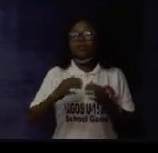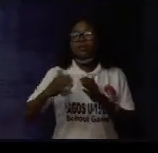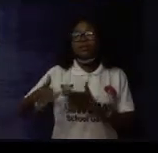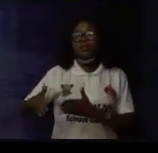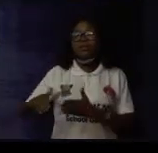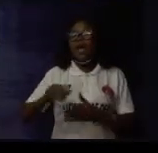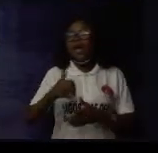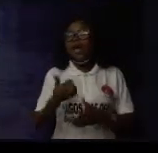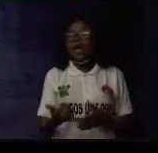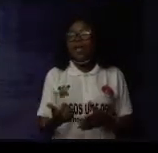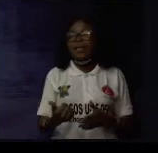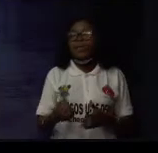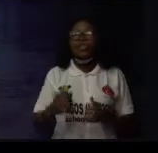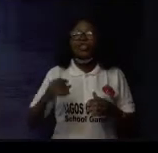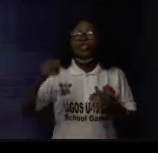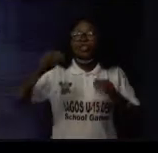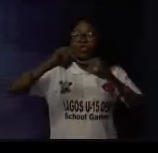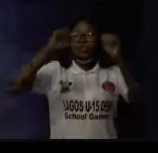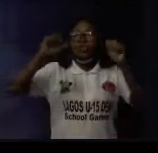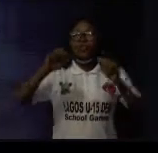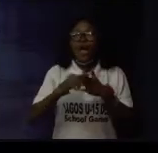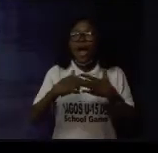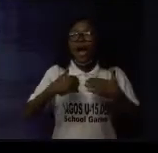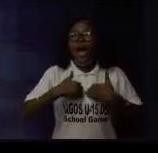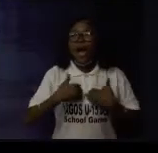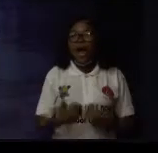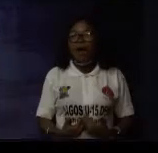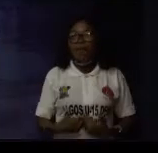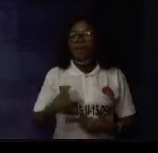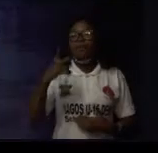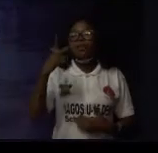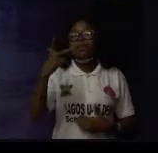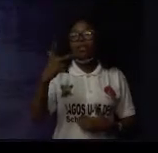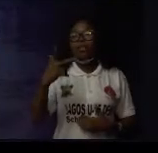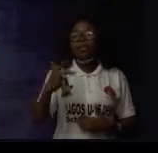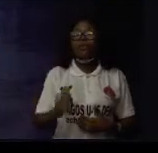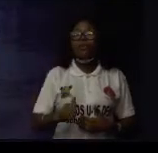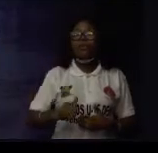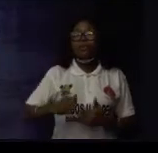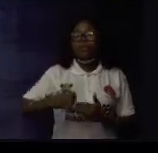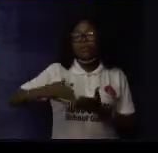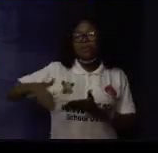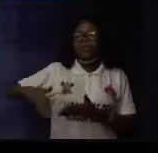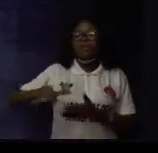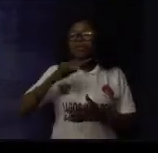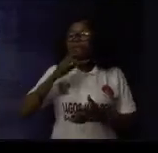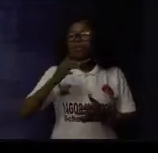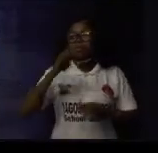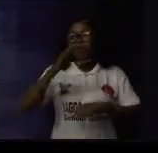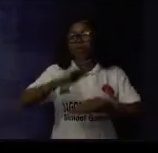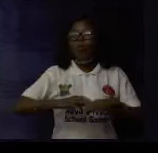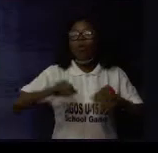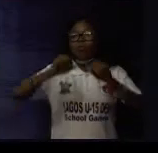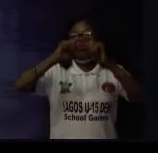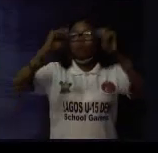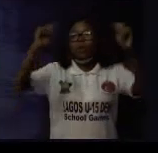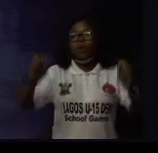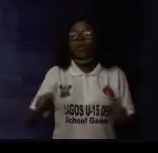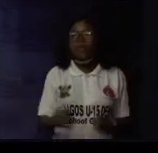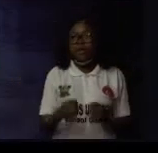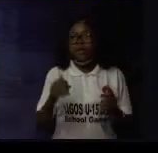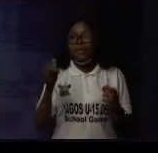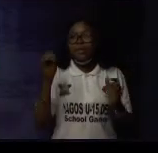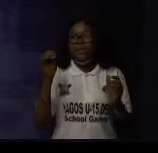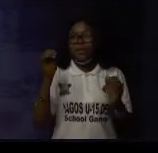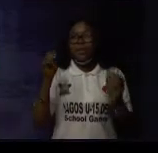any shape that has three sides, three straight sides, is what you call a triangle. You can come in different form. You can come like